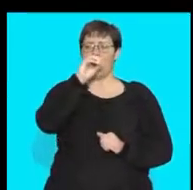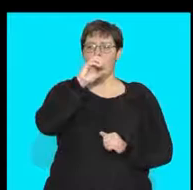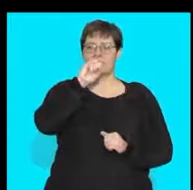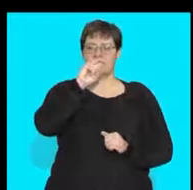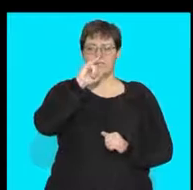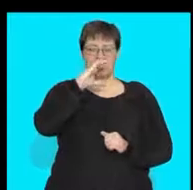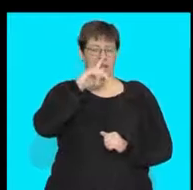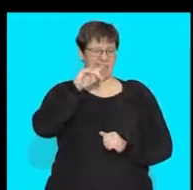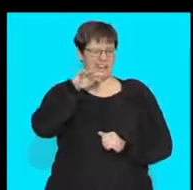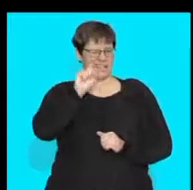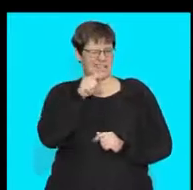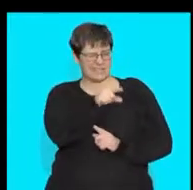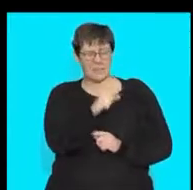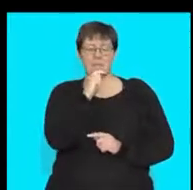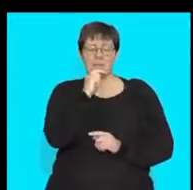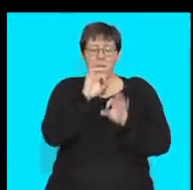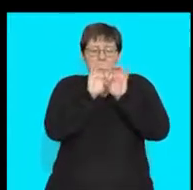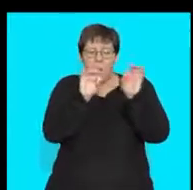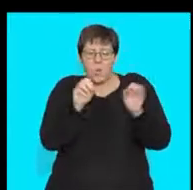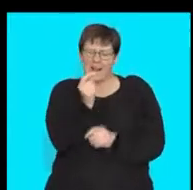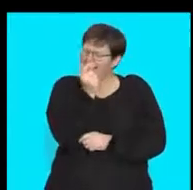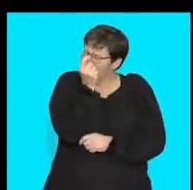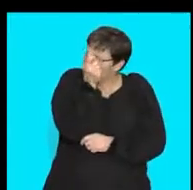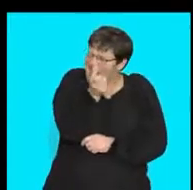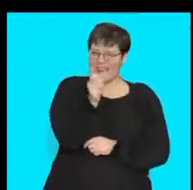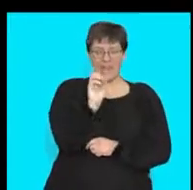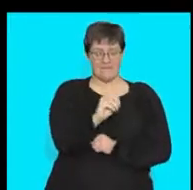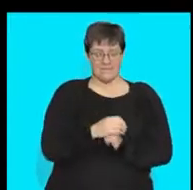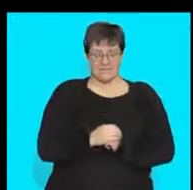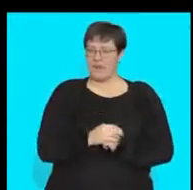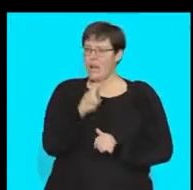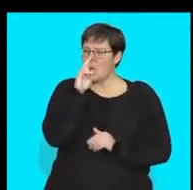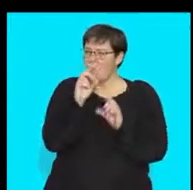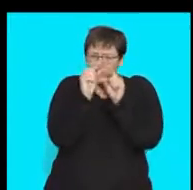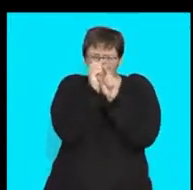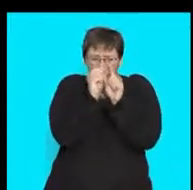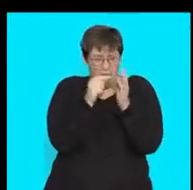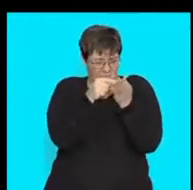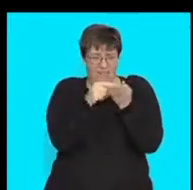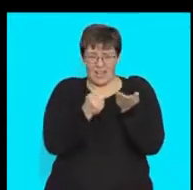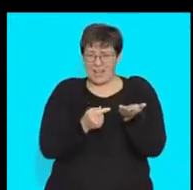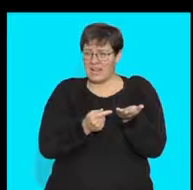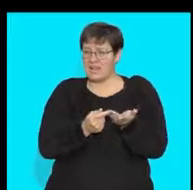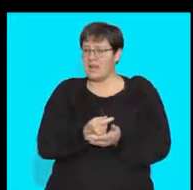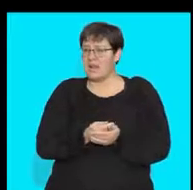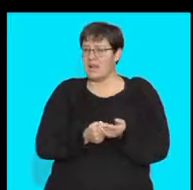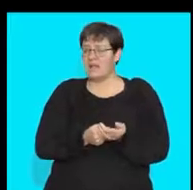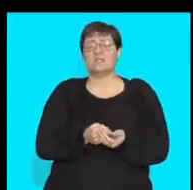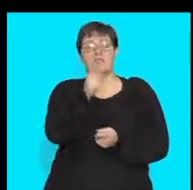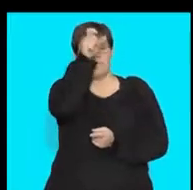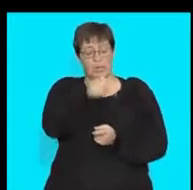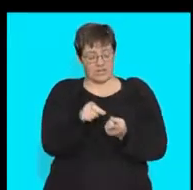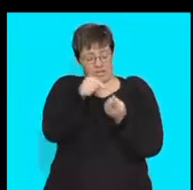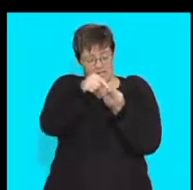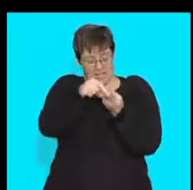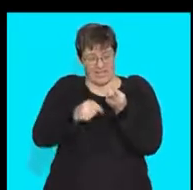ossicles. The ossicles are the smallest bones in the body. Have a look here. Look how small they are. This is fitting on a